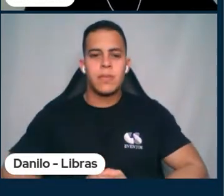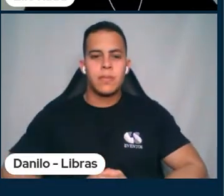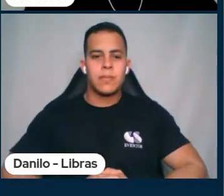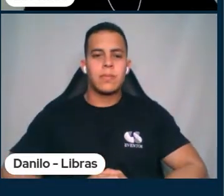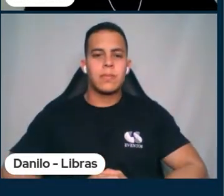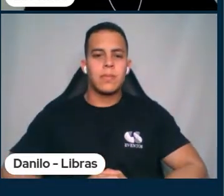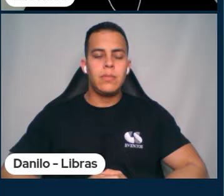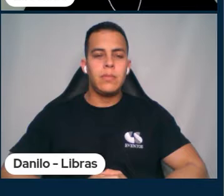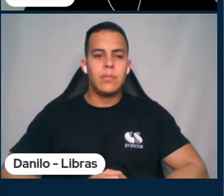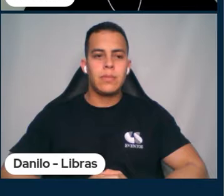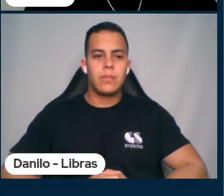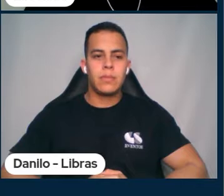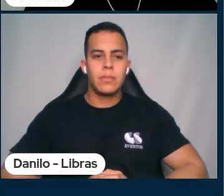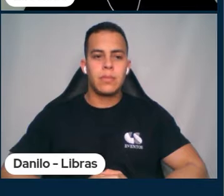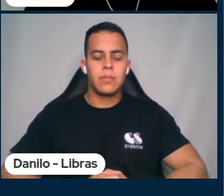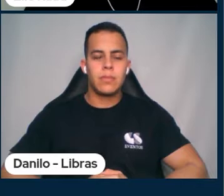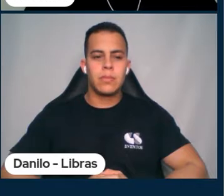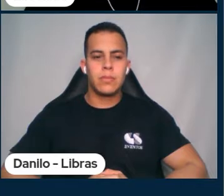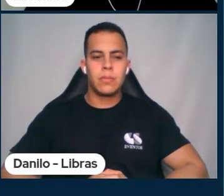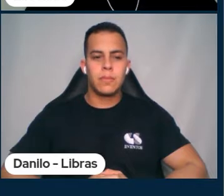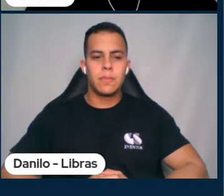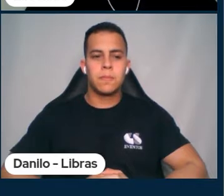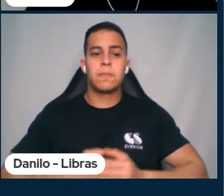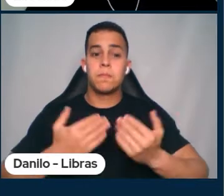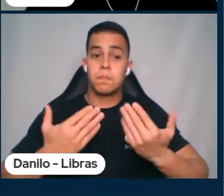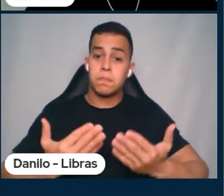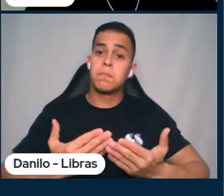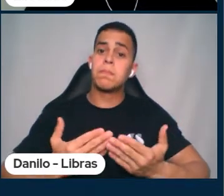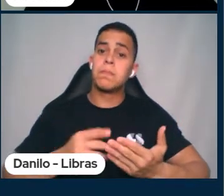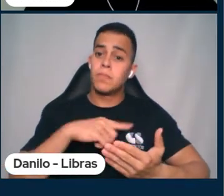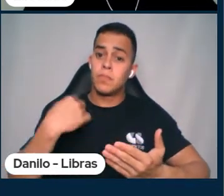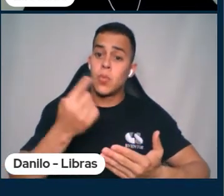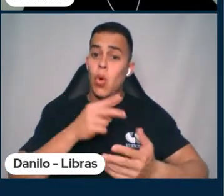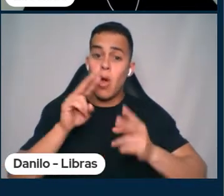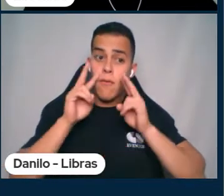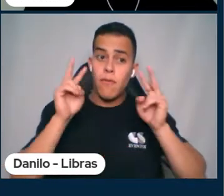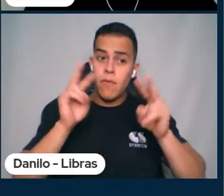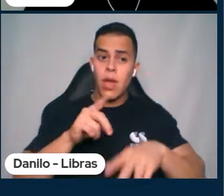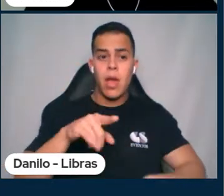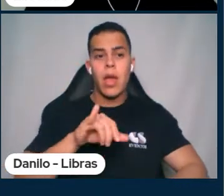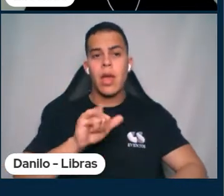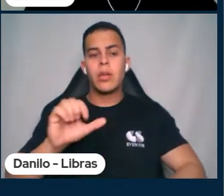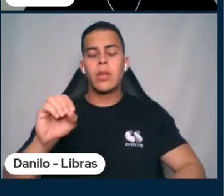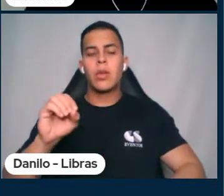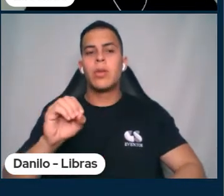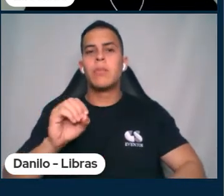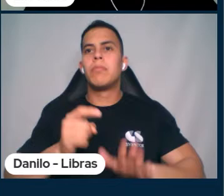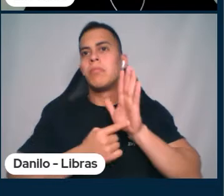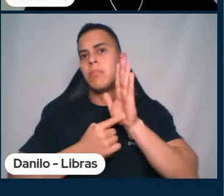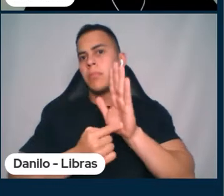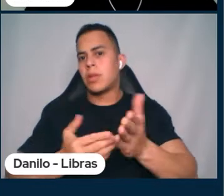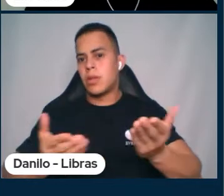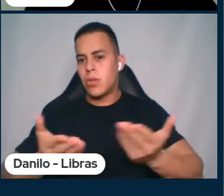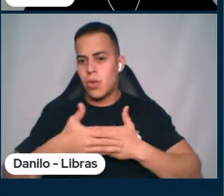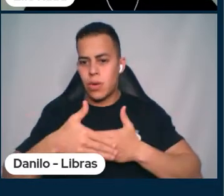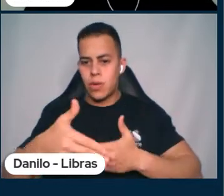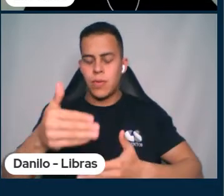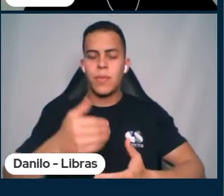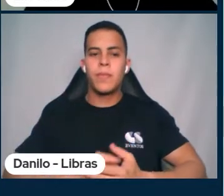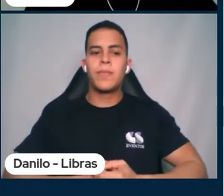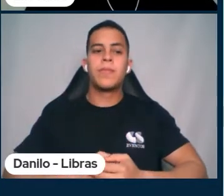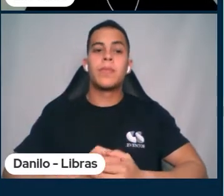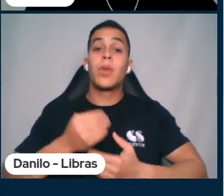today can be seen also as a conversation between a user, a human, and a machine.